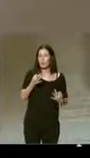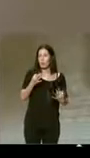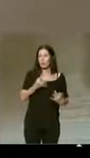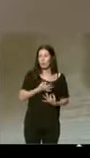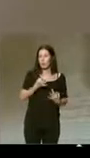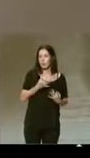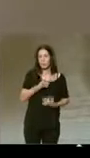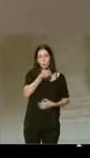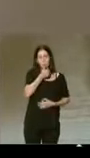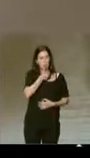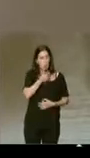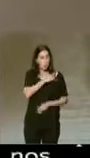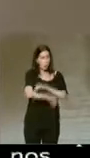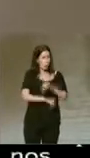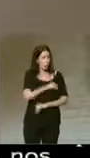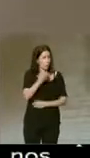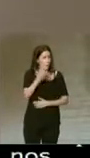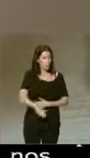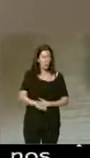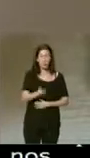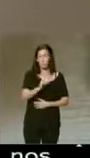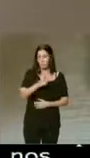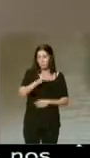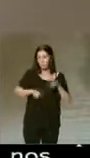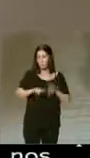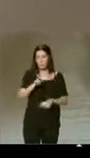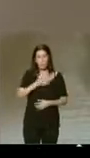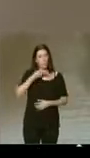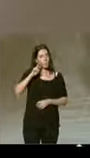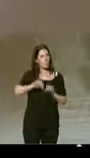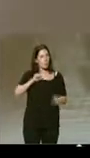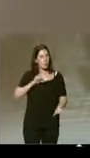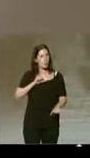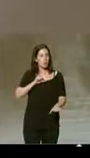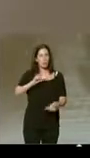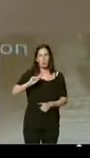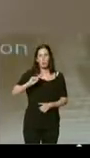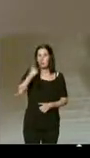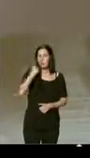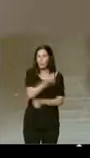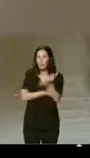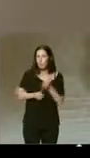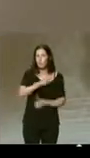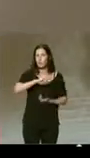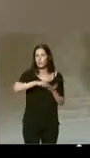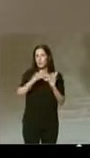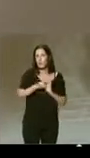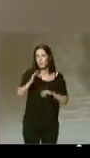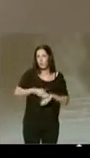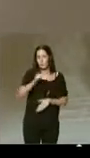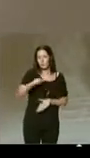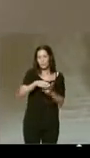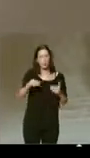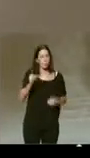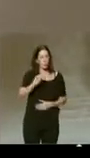then we need to focus on technology. But first, we should take care of our relationship with users. And the first point is not